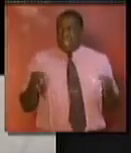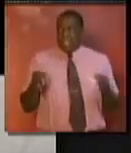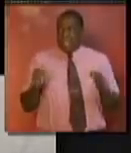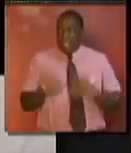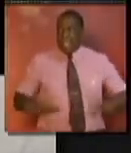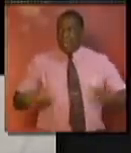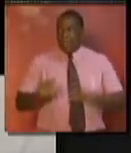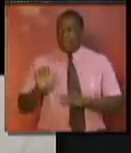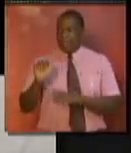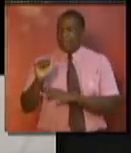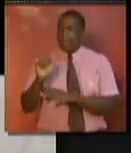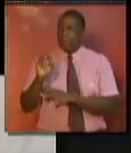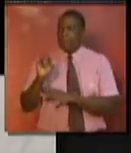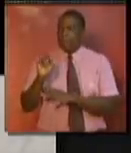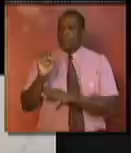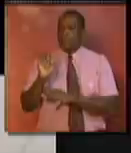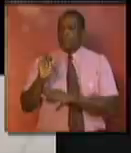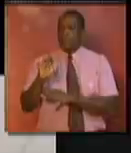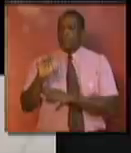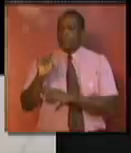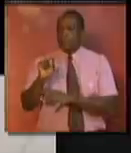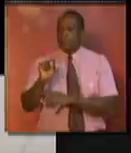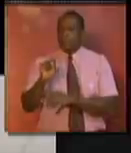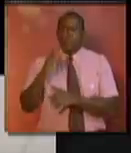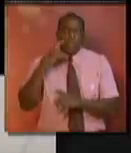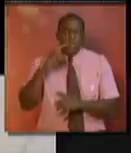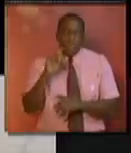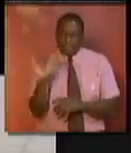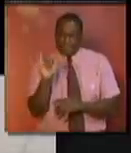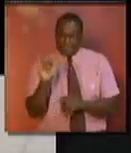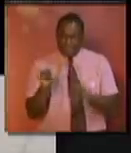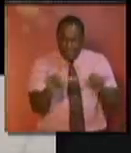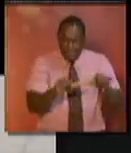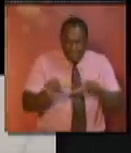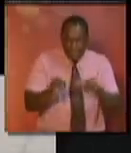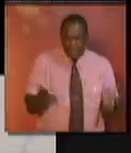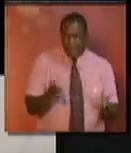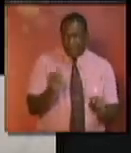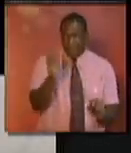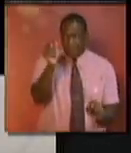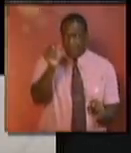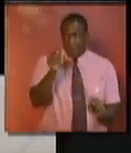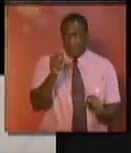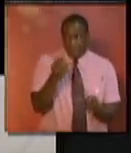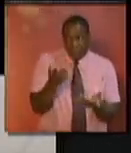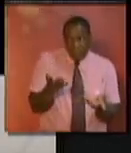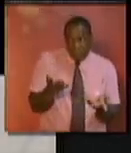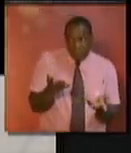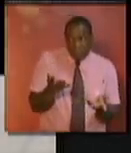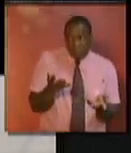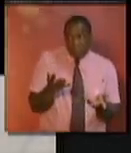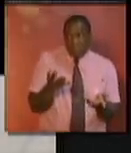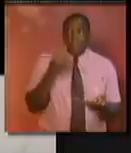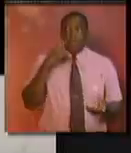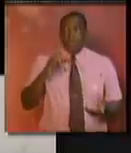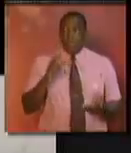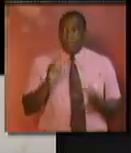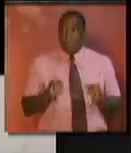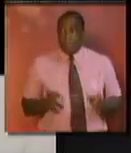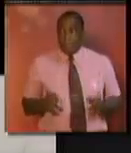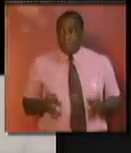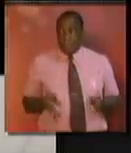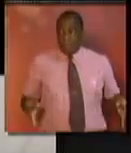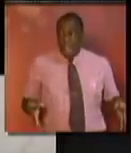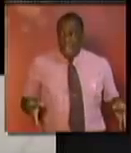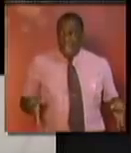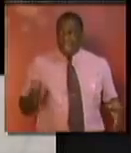have noticed that pattern in Trinidad and Tobago, specifically that obese people are, after the elderly, the